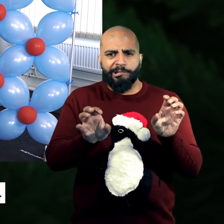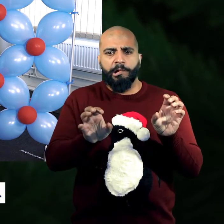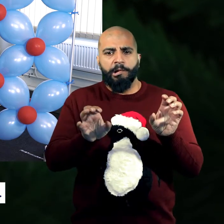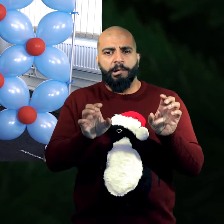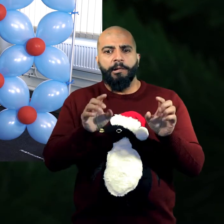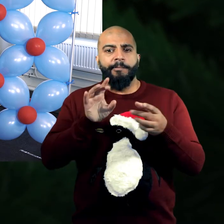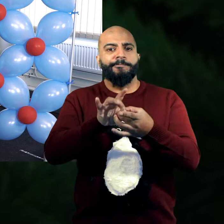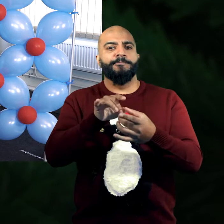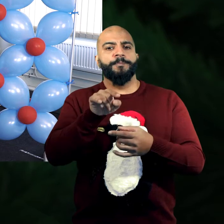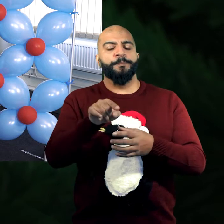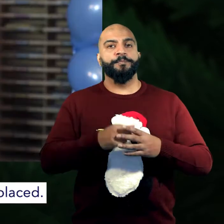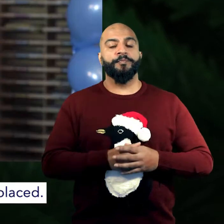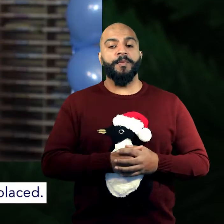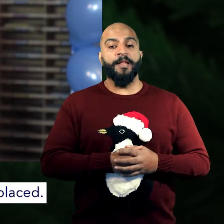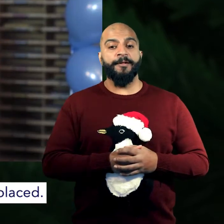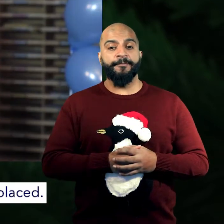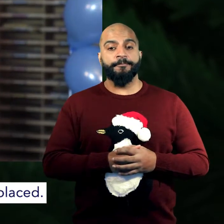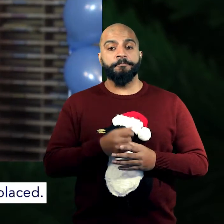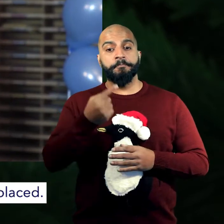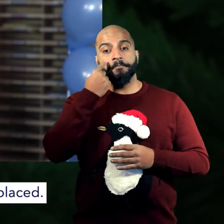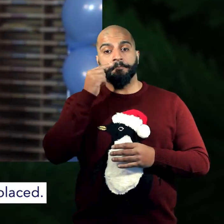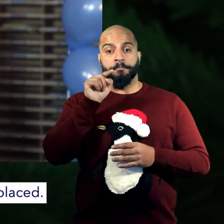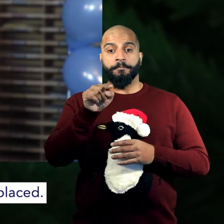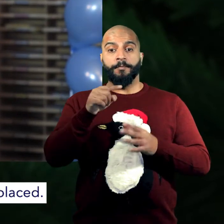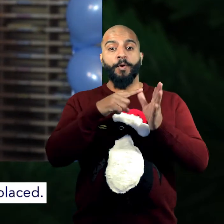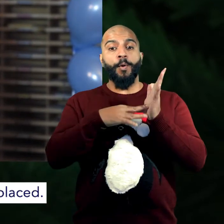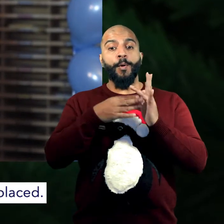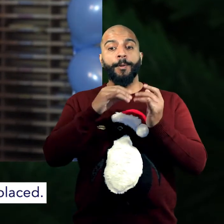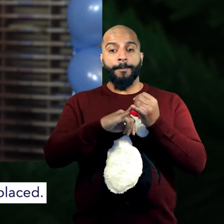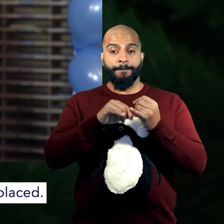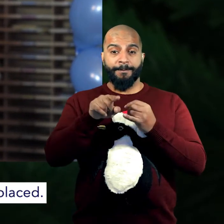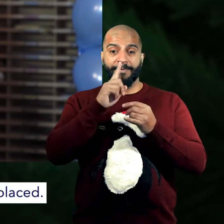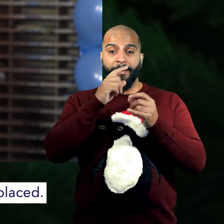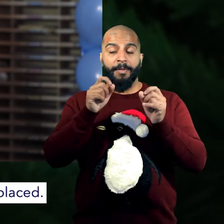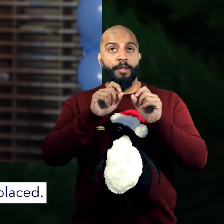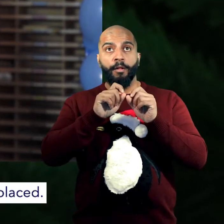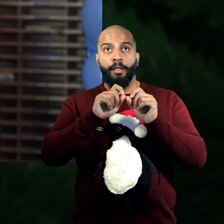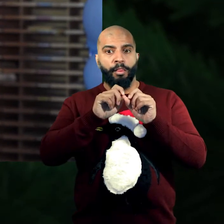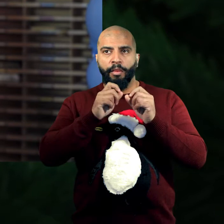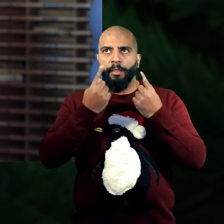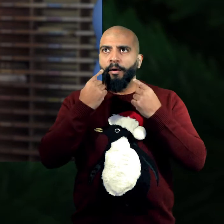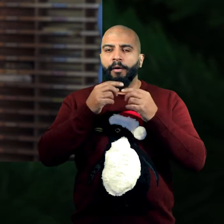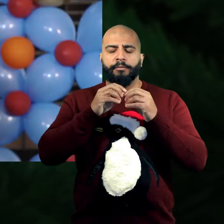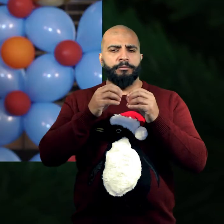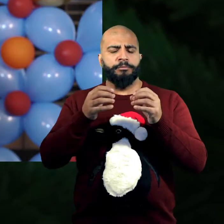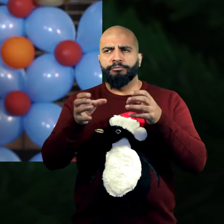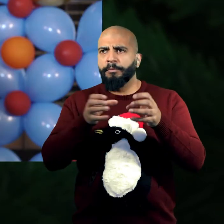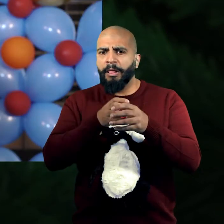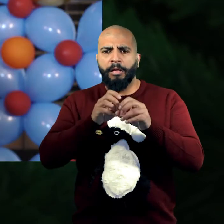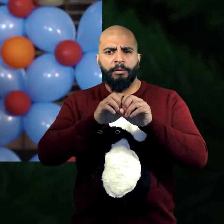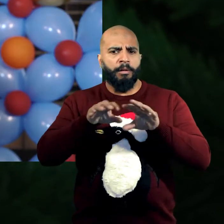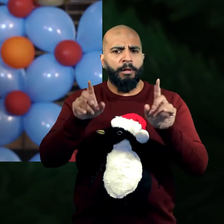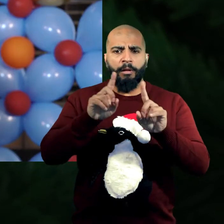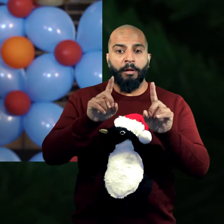atoms tend to do this. So as you saw, atoms can be lost, misplaced, or replaced. So when